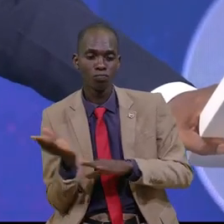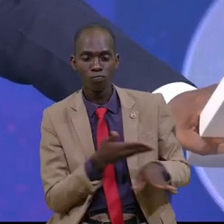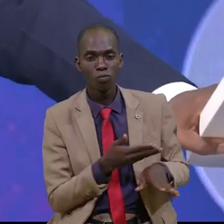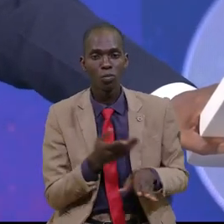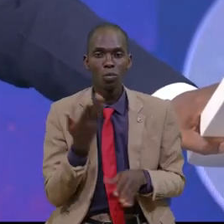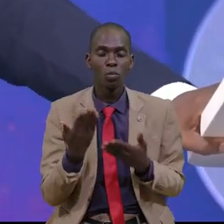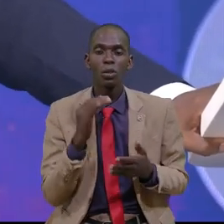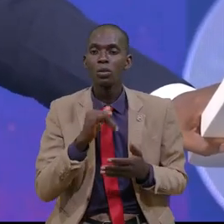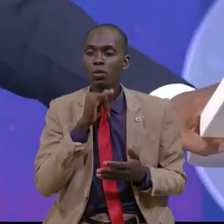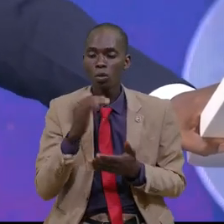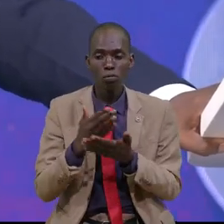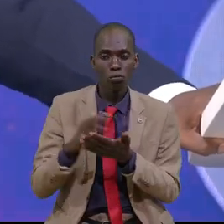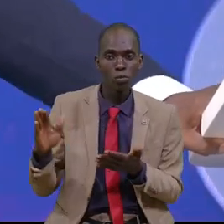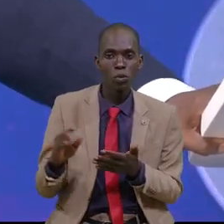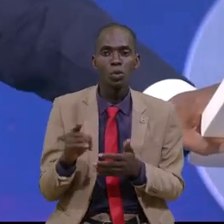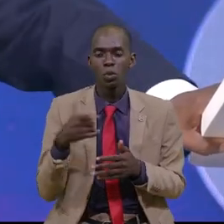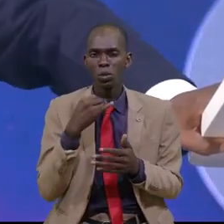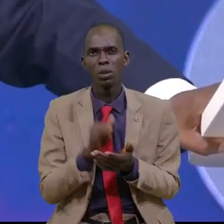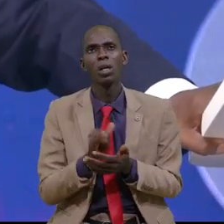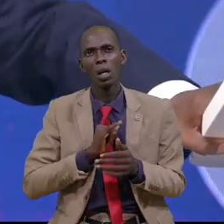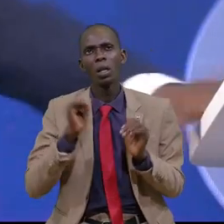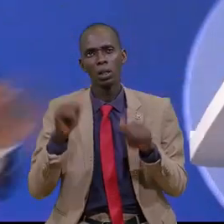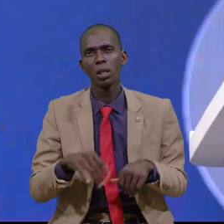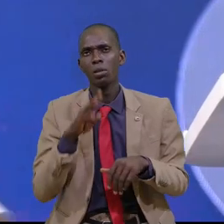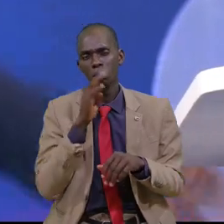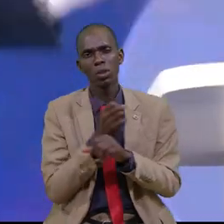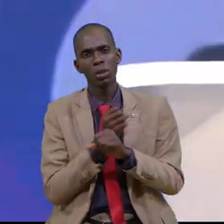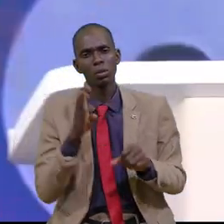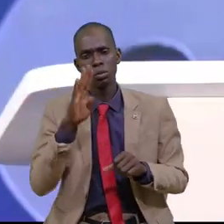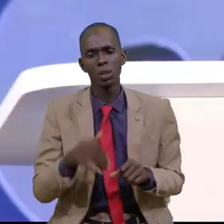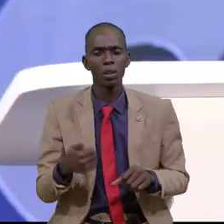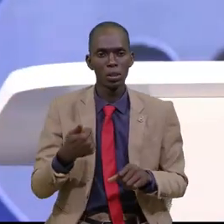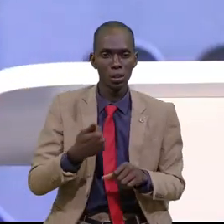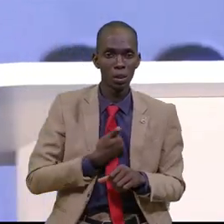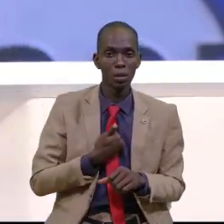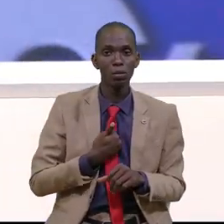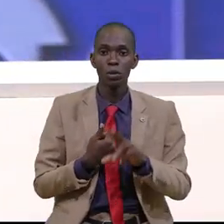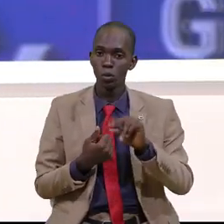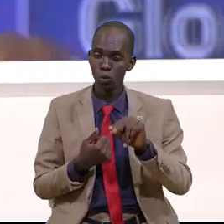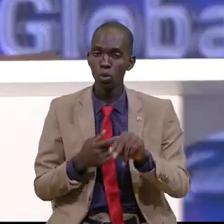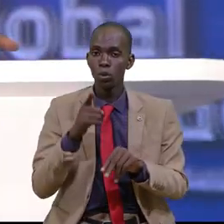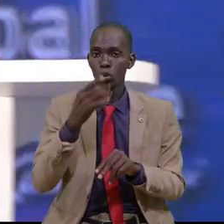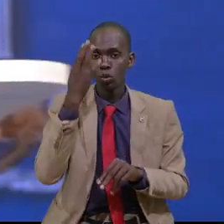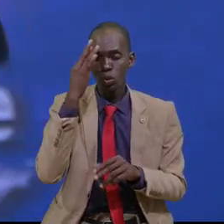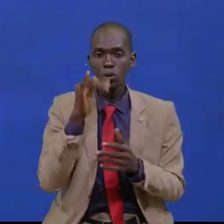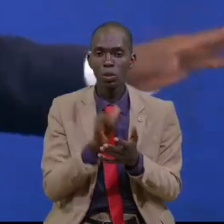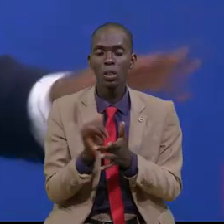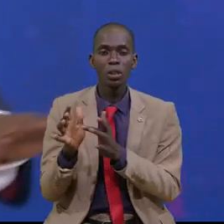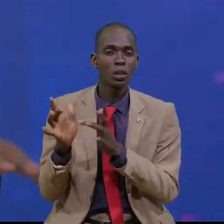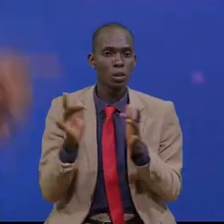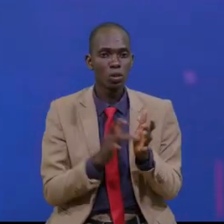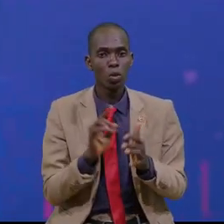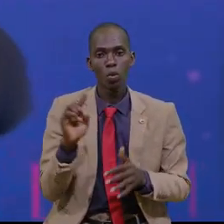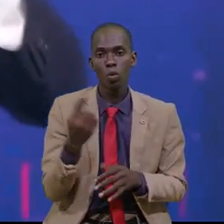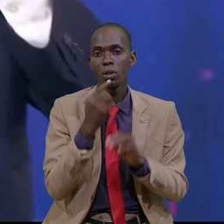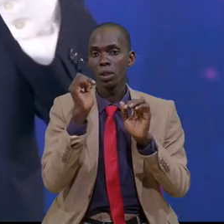no, I can get saved by myself. You say and you accept that Jesus and Jesus only can